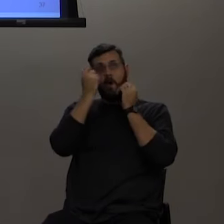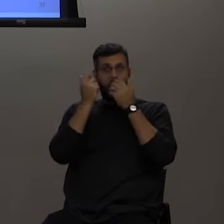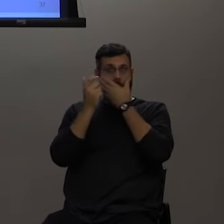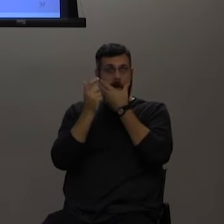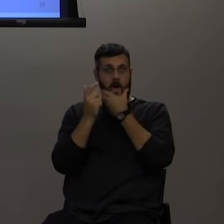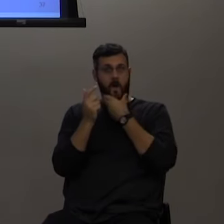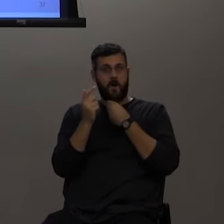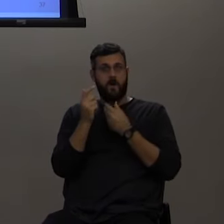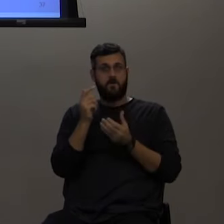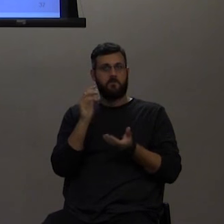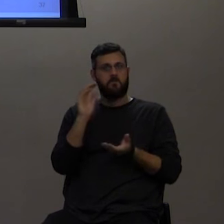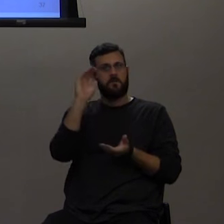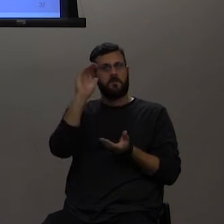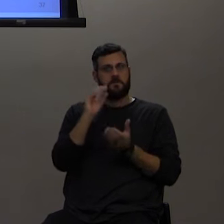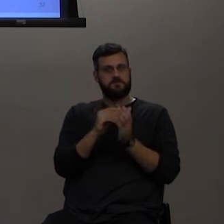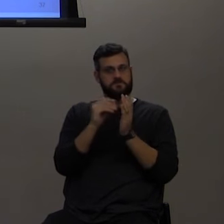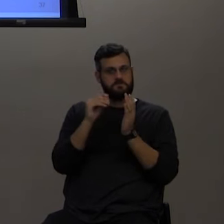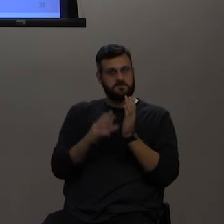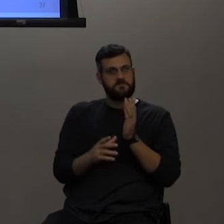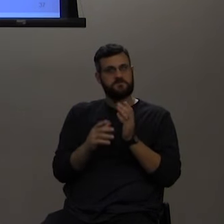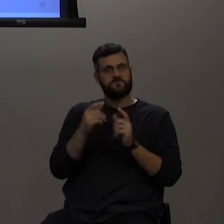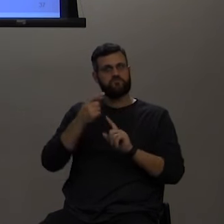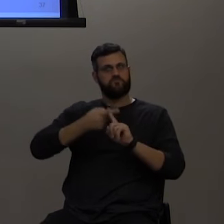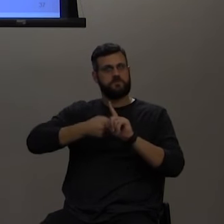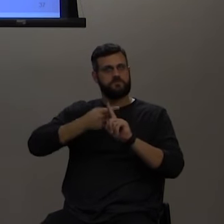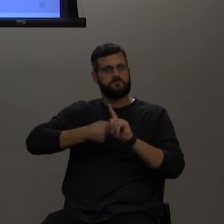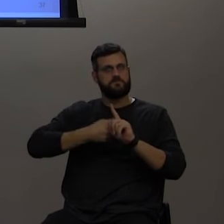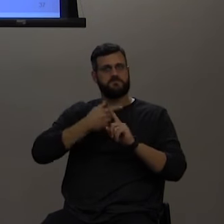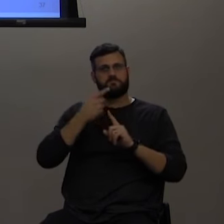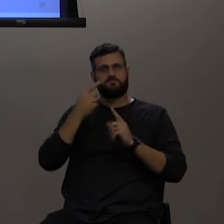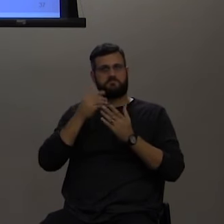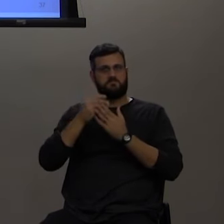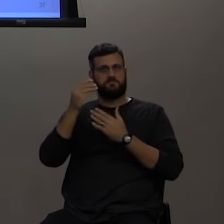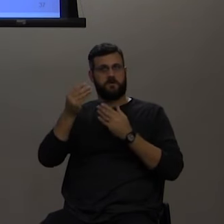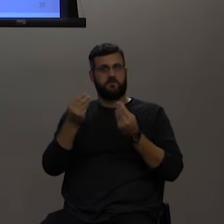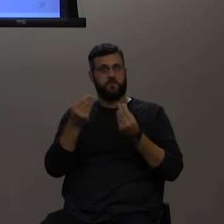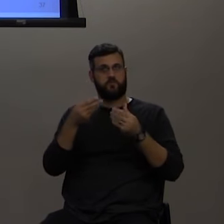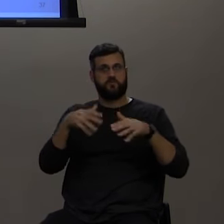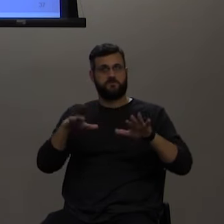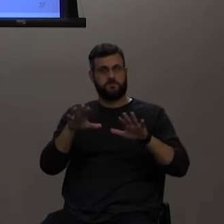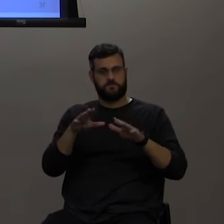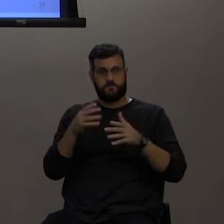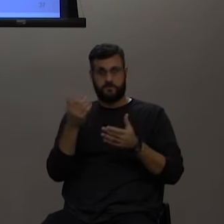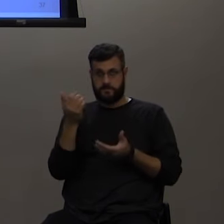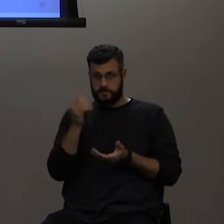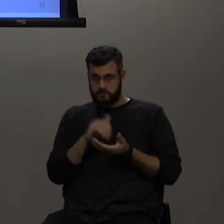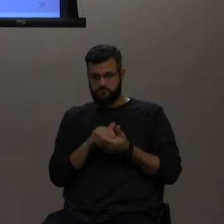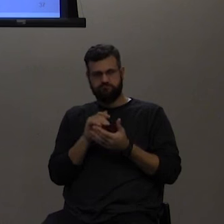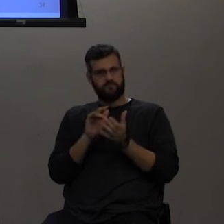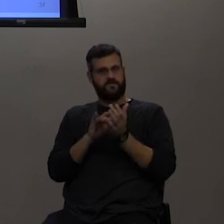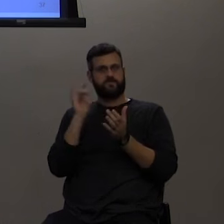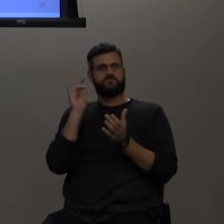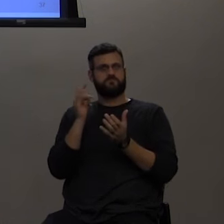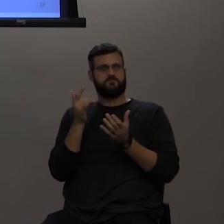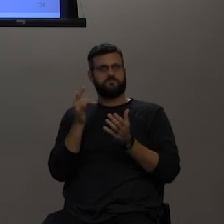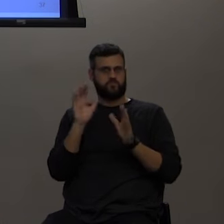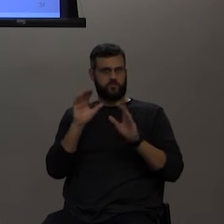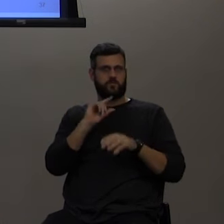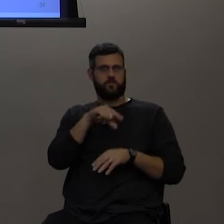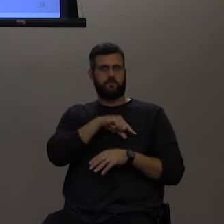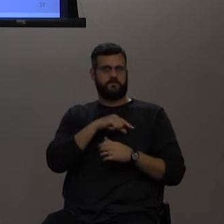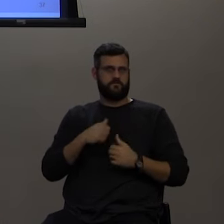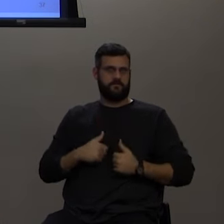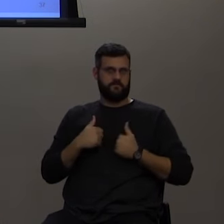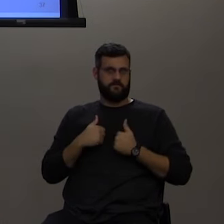it's a little bit less expensive in terms of their rent or in buying their property, and they again get to take advantage of that great quality of